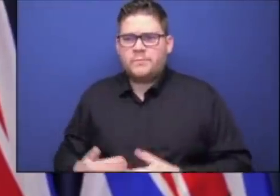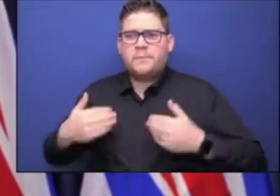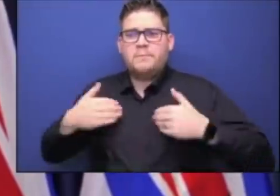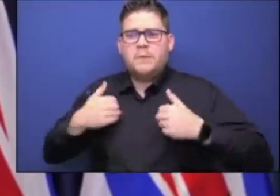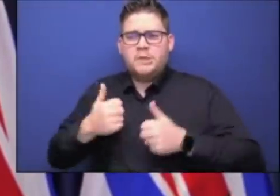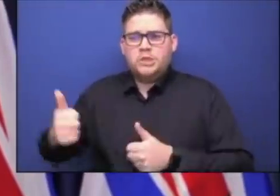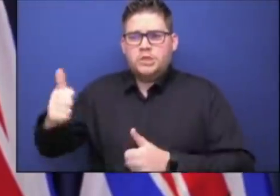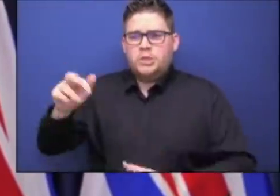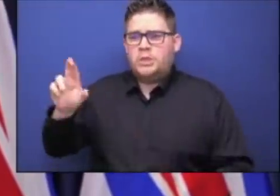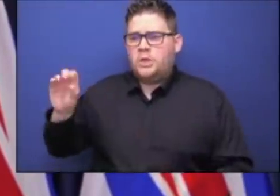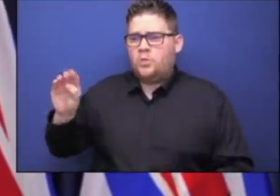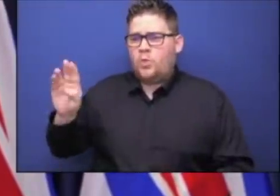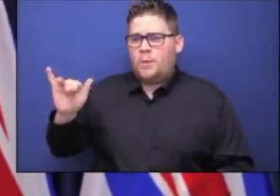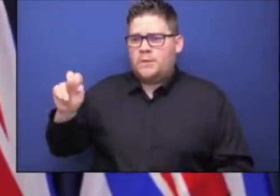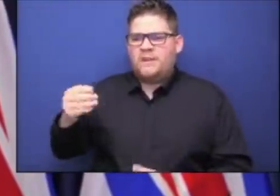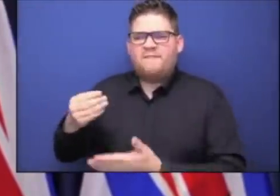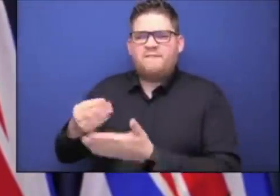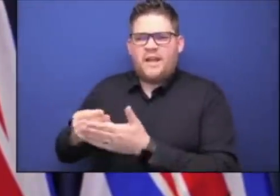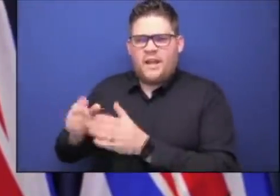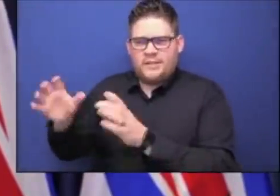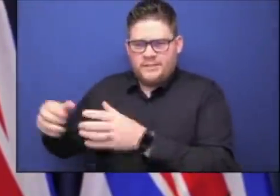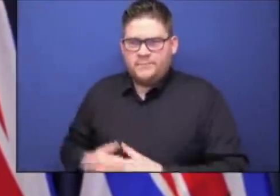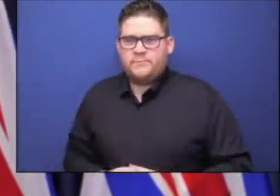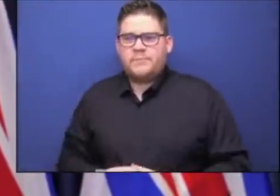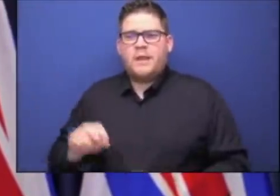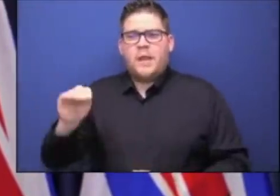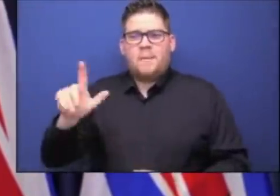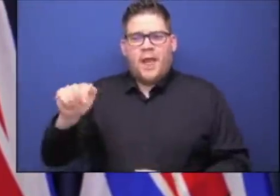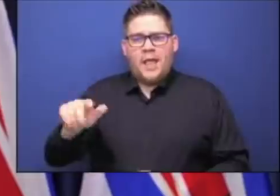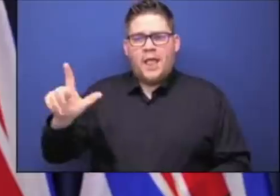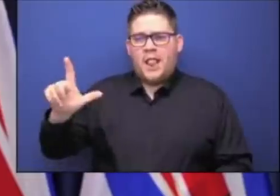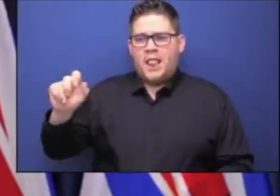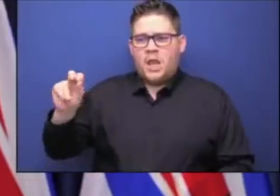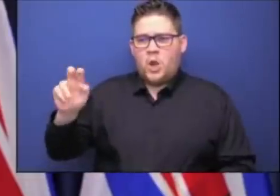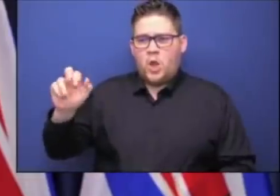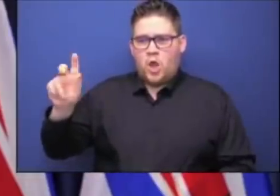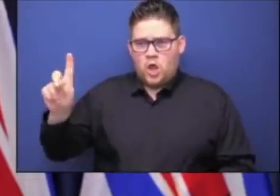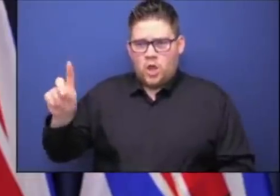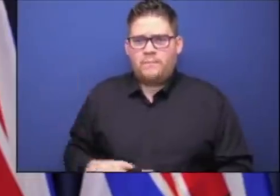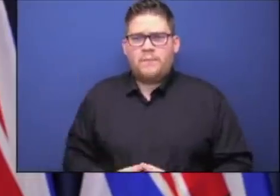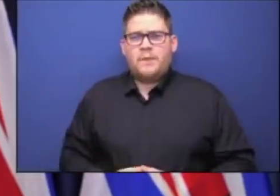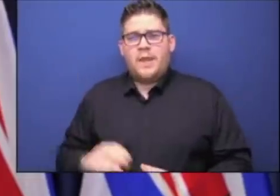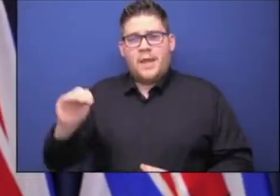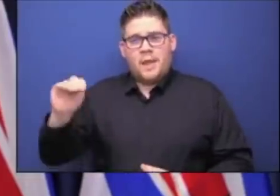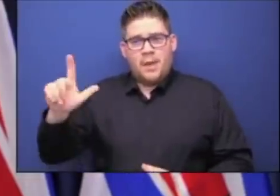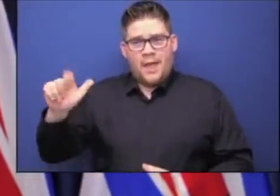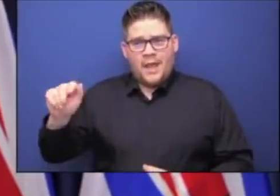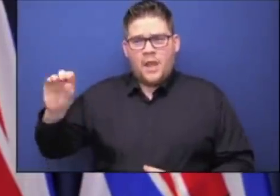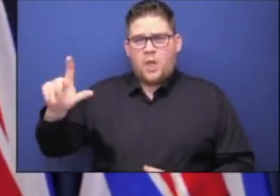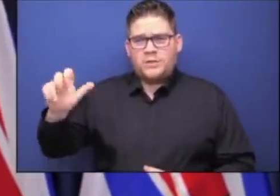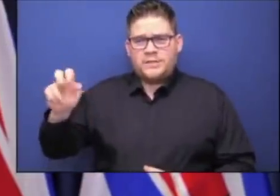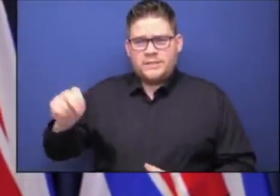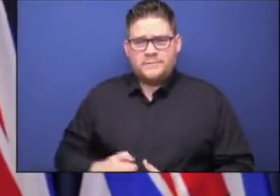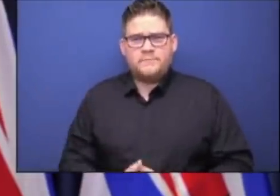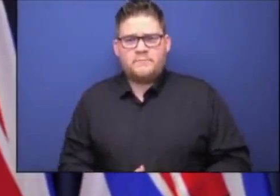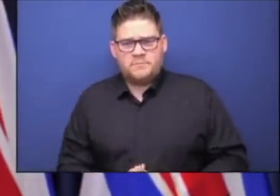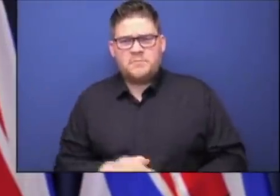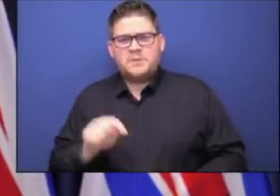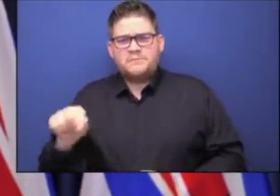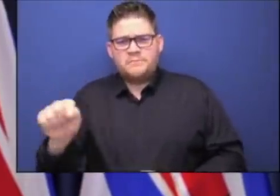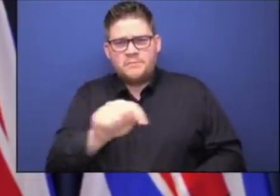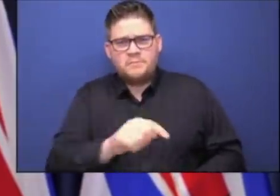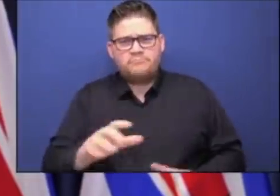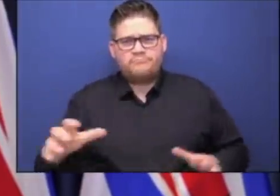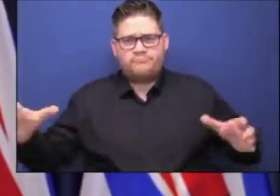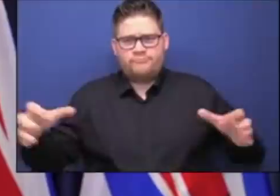for listening to the voices of renters and rental housing providers, and of course my other panelists on the task force,